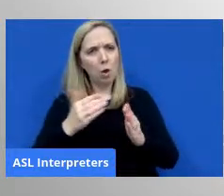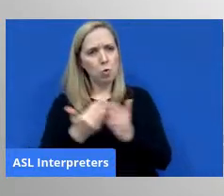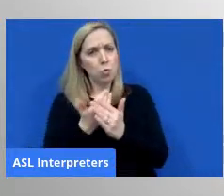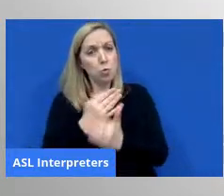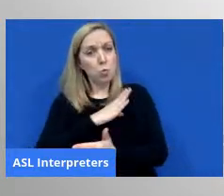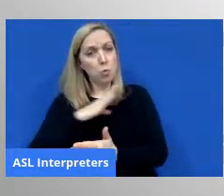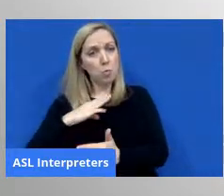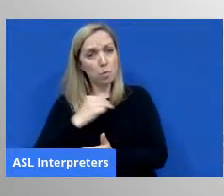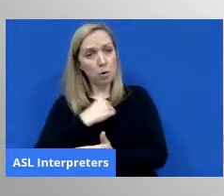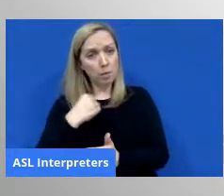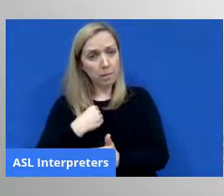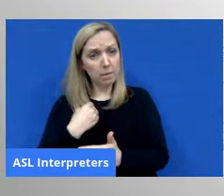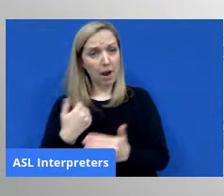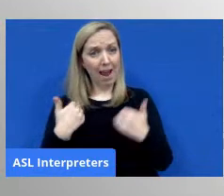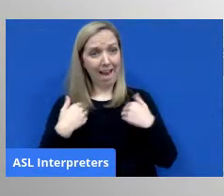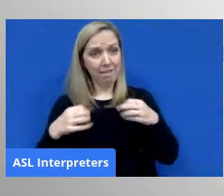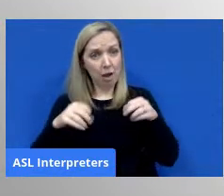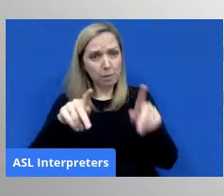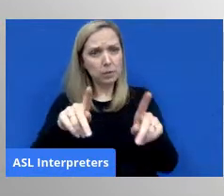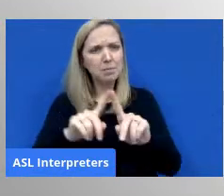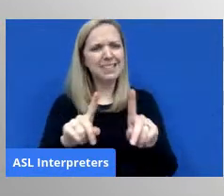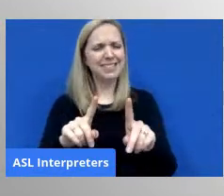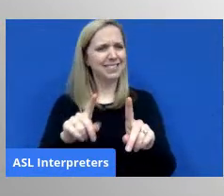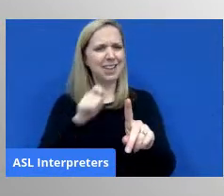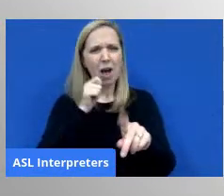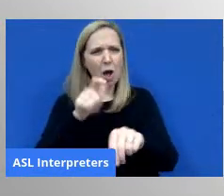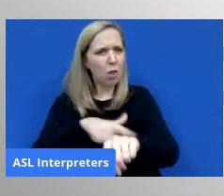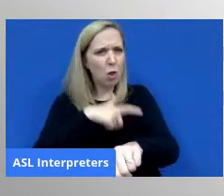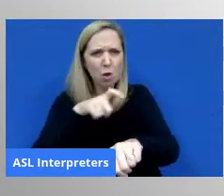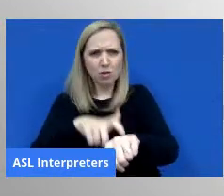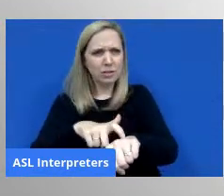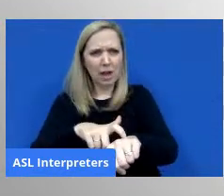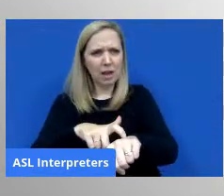this is not for a long period of time.